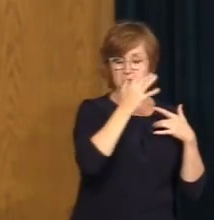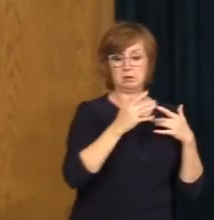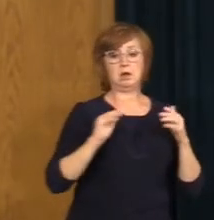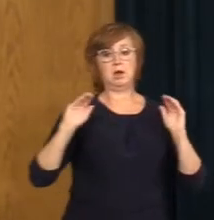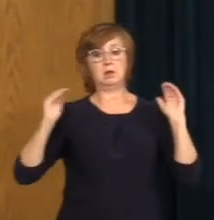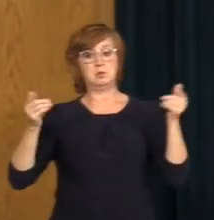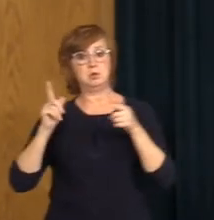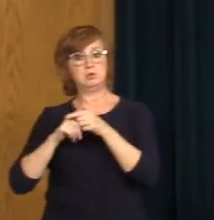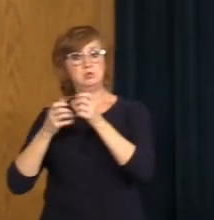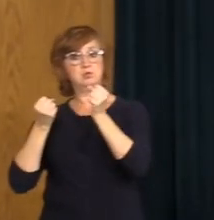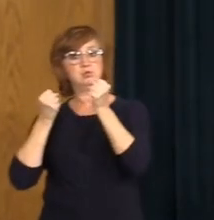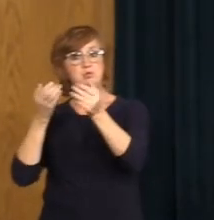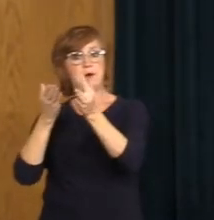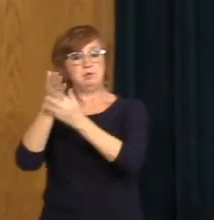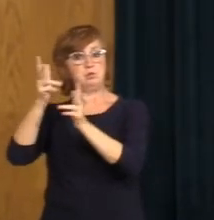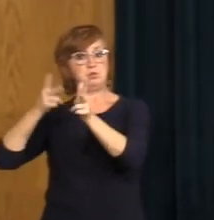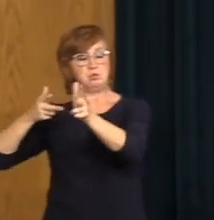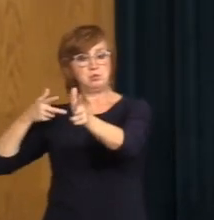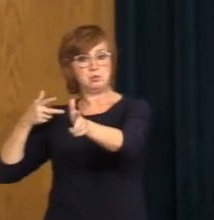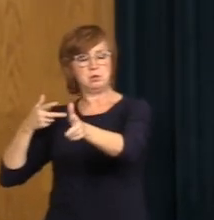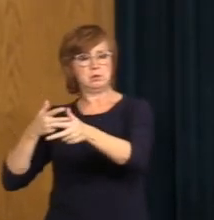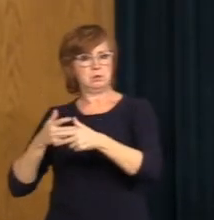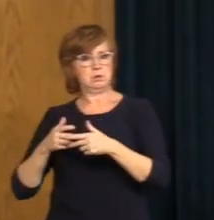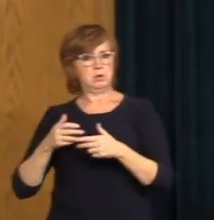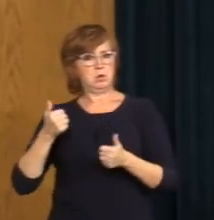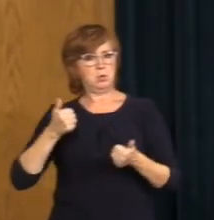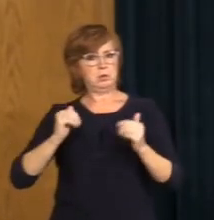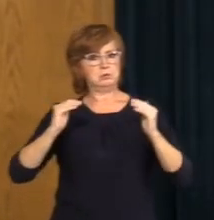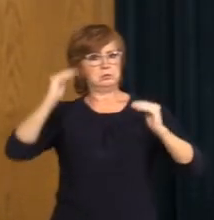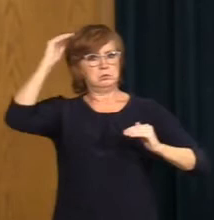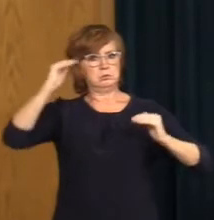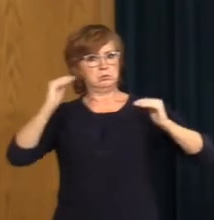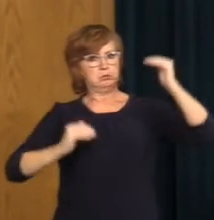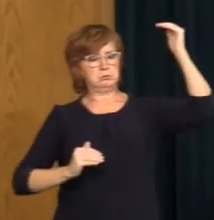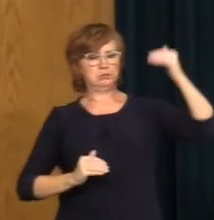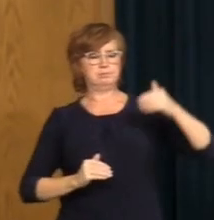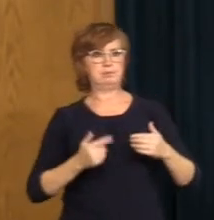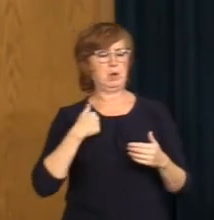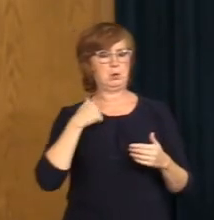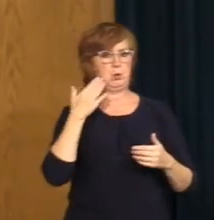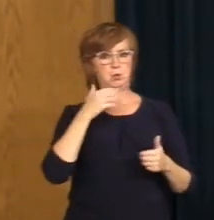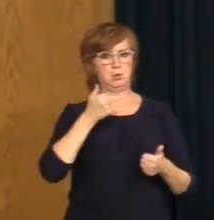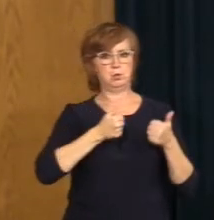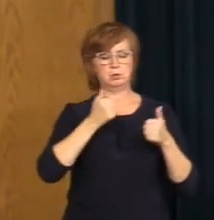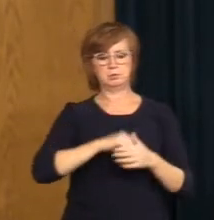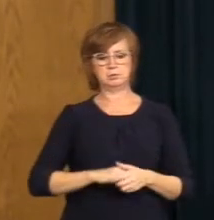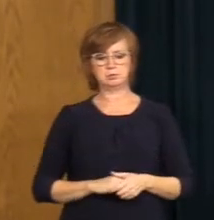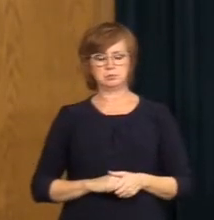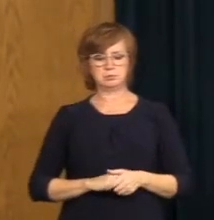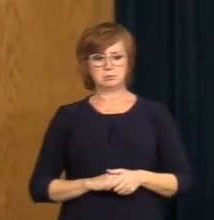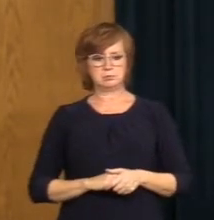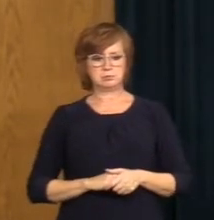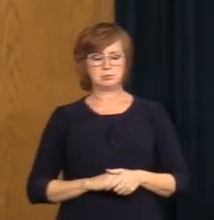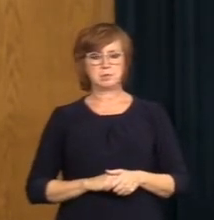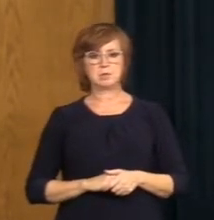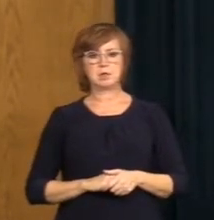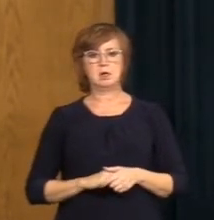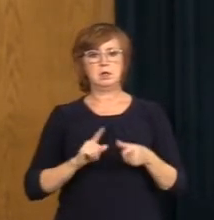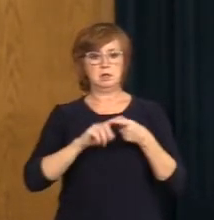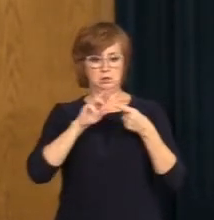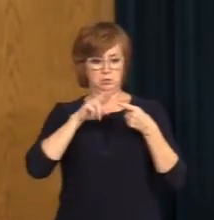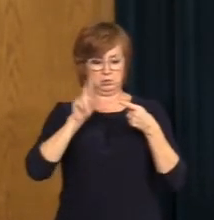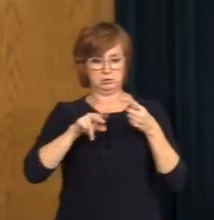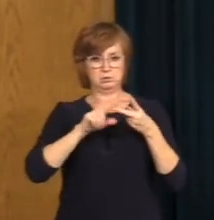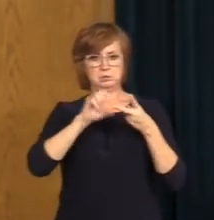any major number over and above what our usual testing rates are, because most of the outbreaks that are going on in the province in Saskatoon and Regina